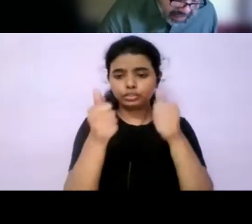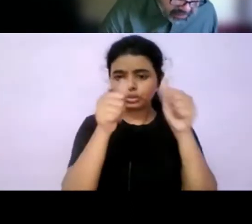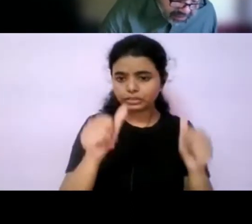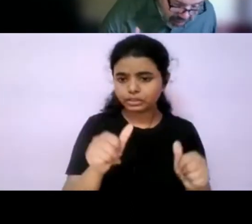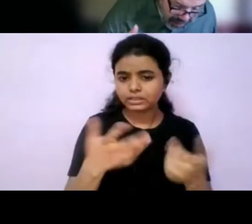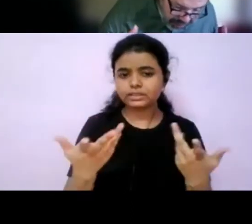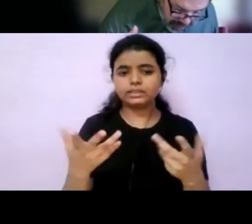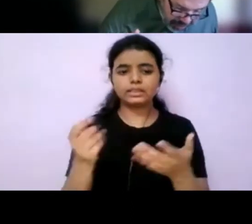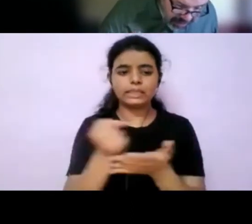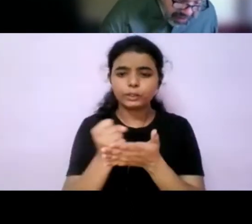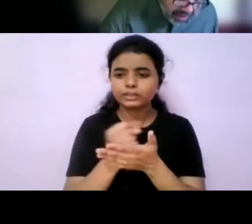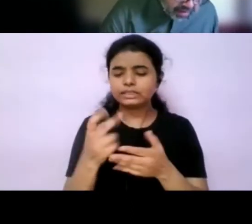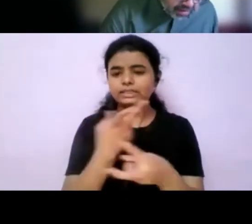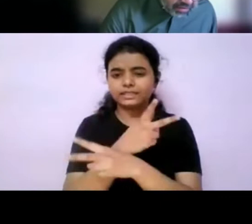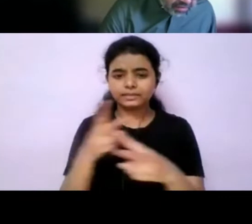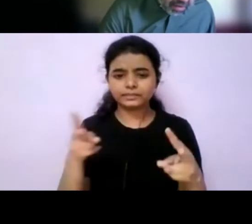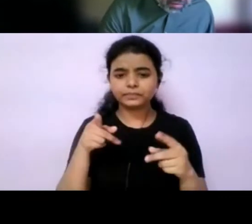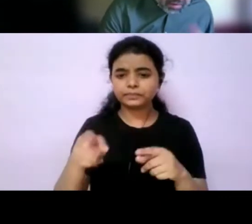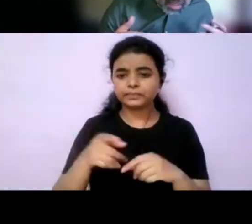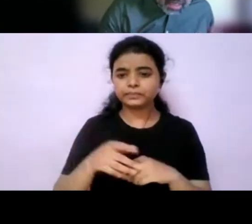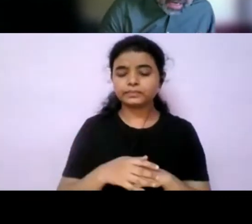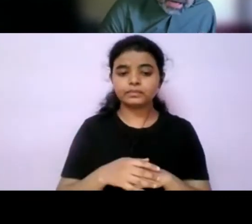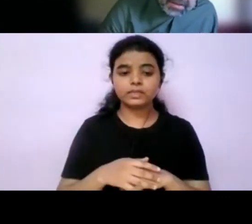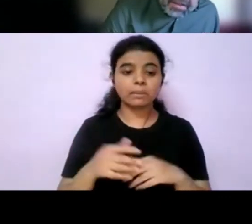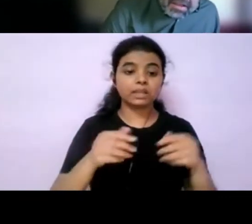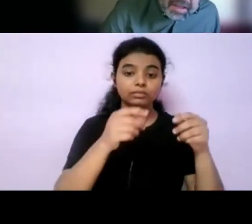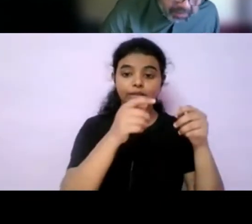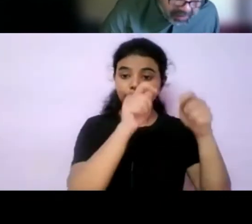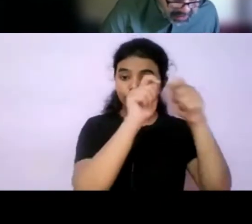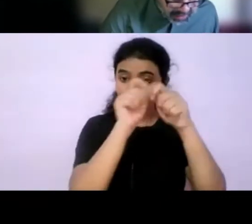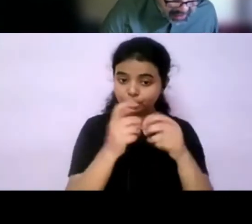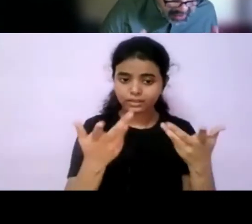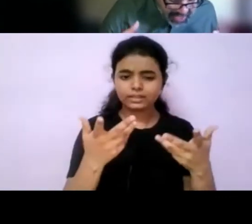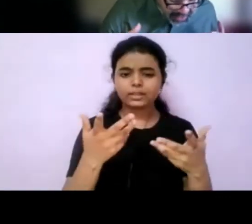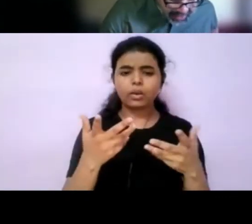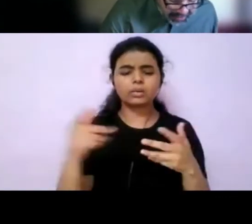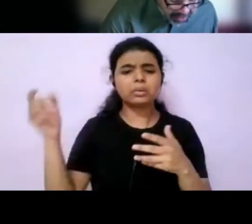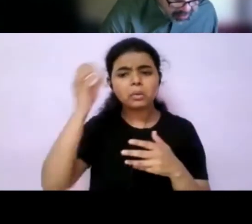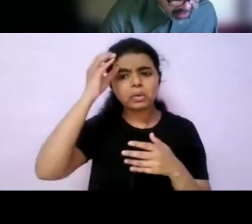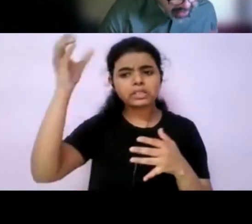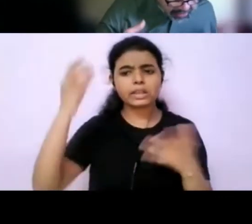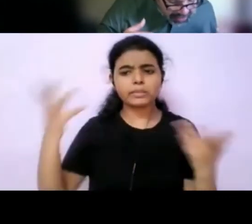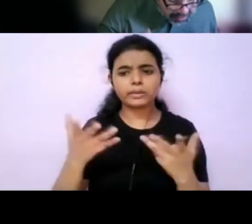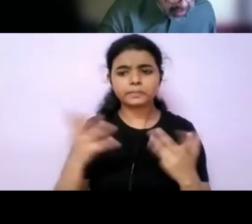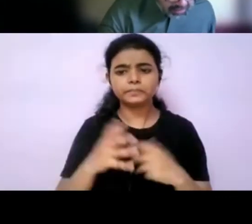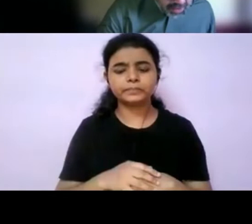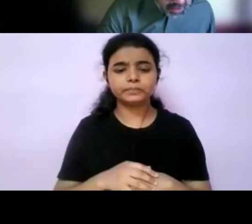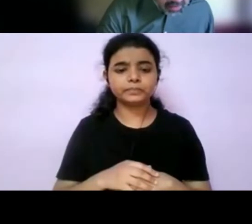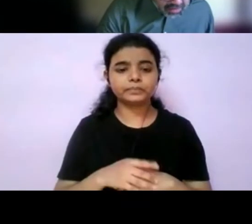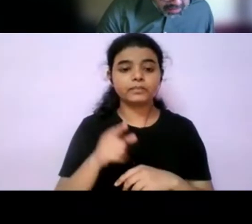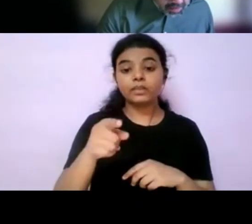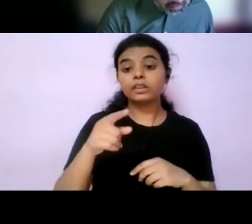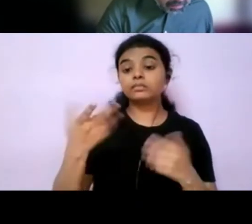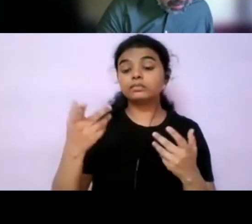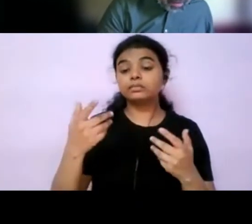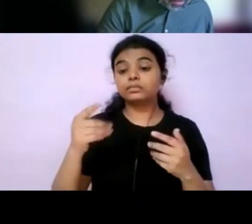also allows us to reference the material and structural and how these are conceptualized. And I think the final point, it allows us to move beyond